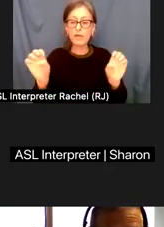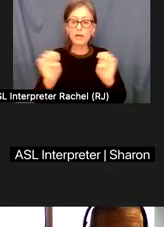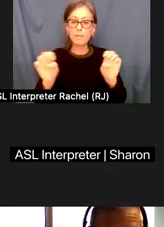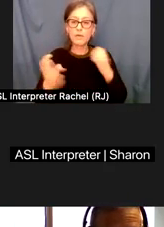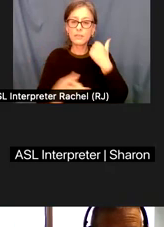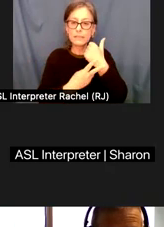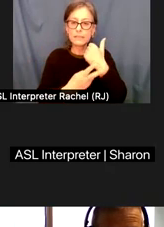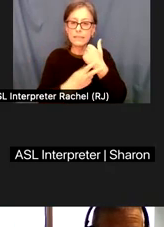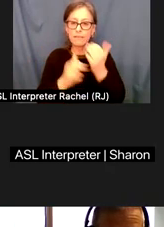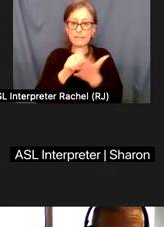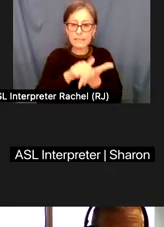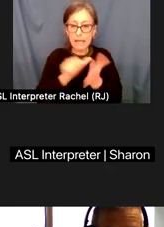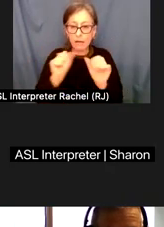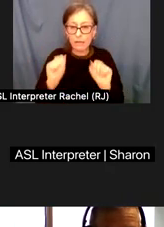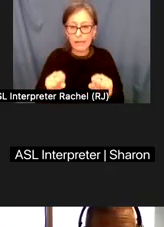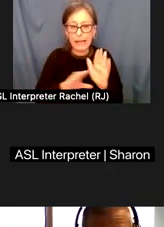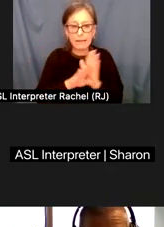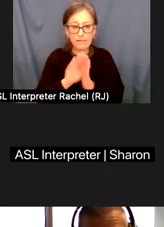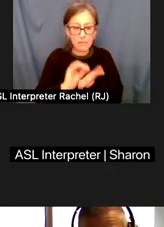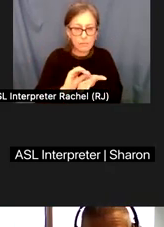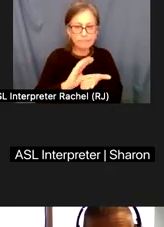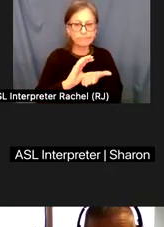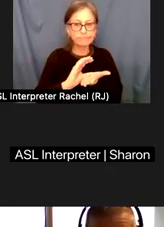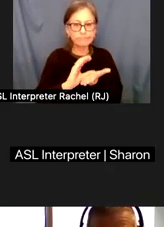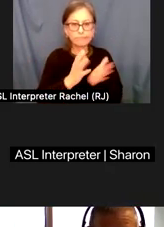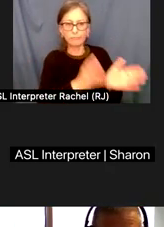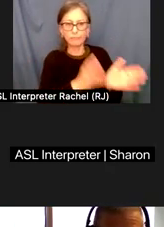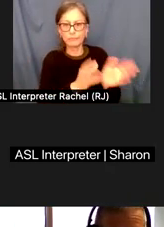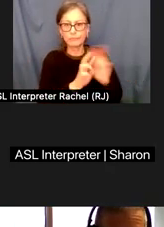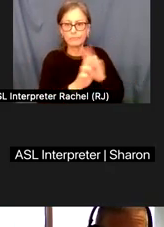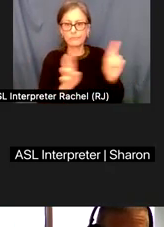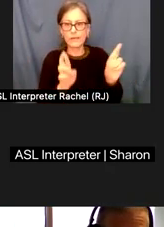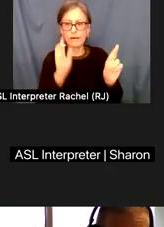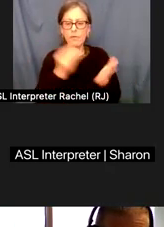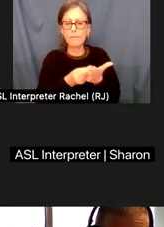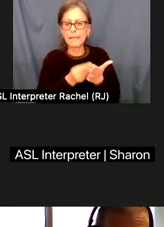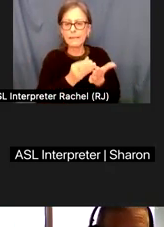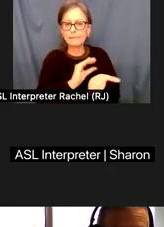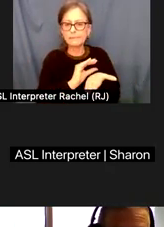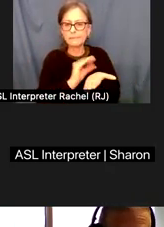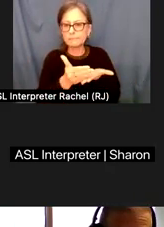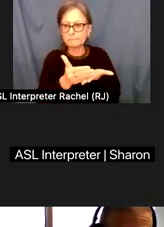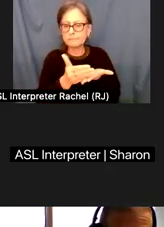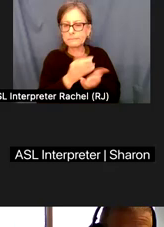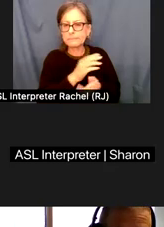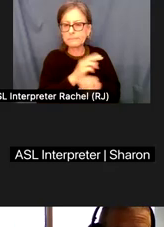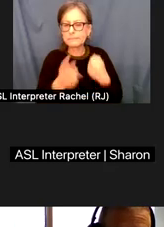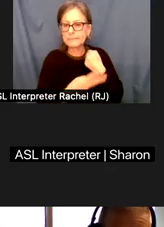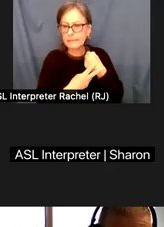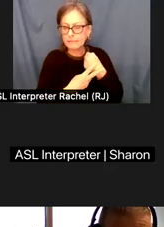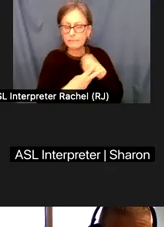account that you could all develop or have set aside some method of saving money. Consider